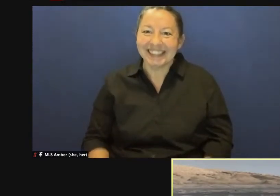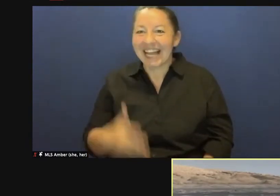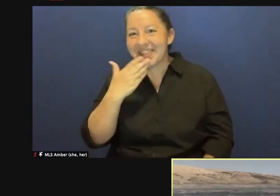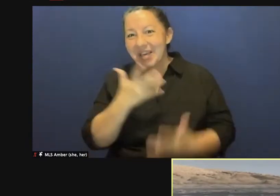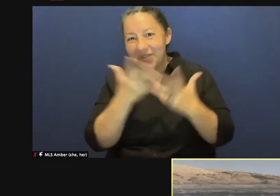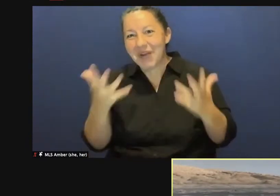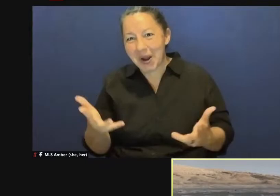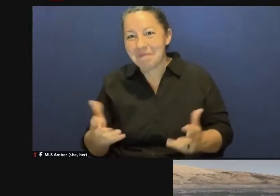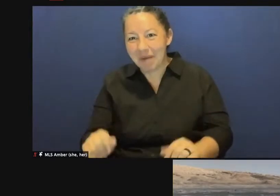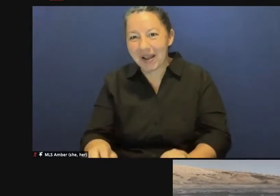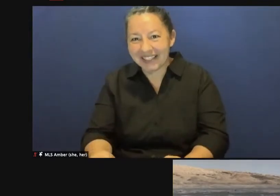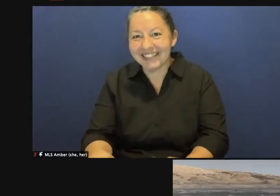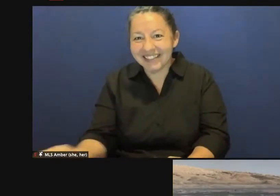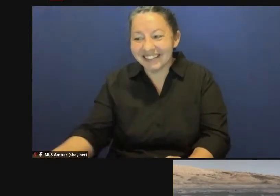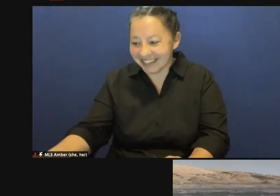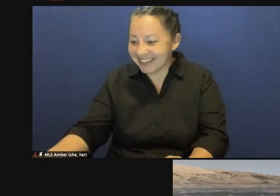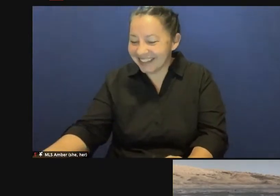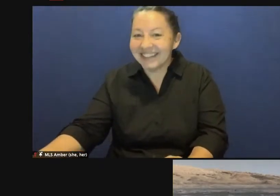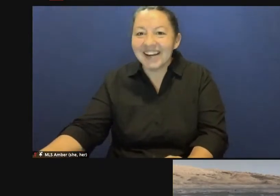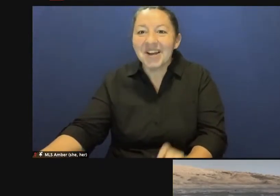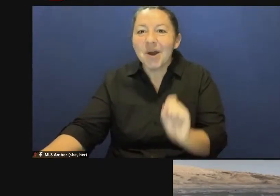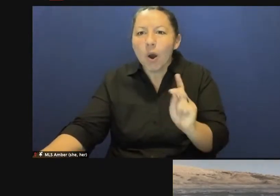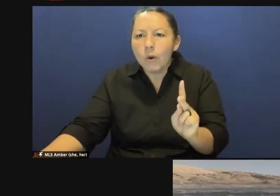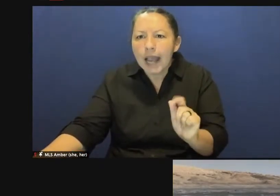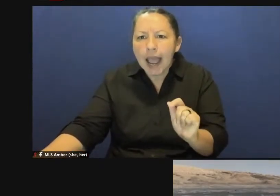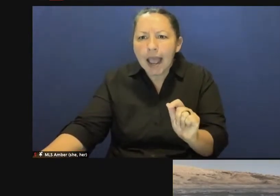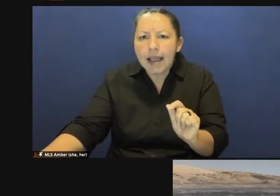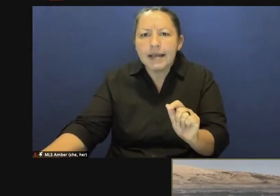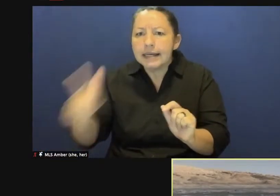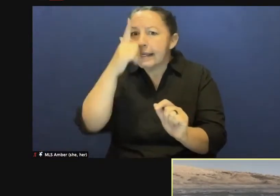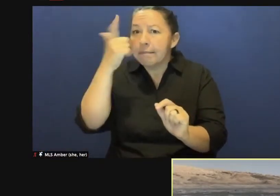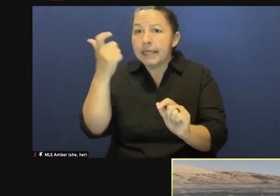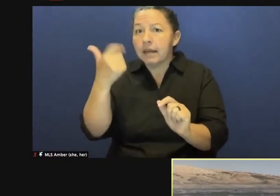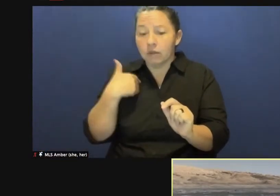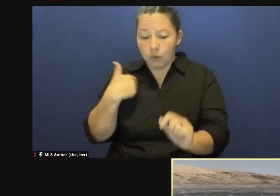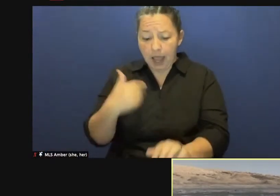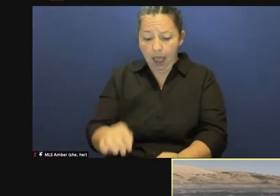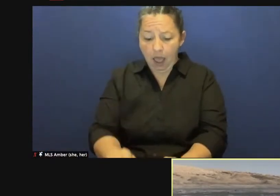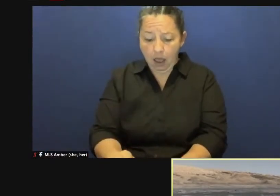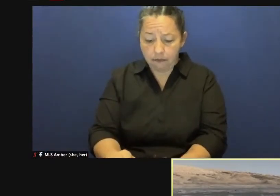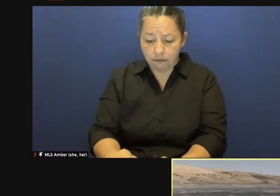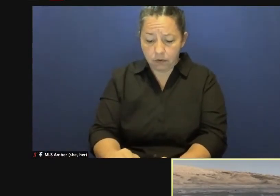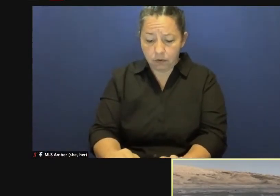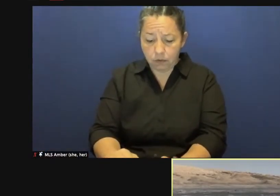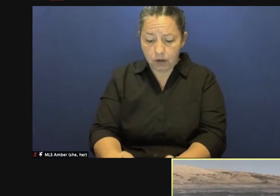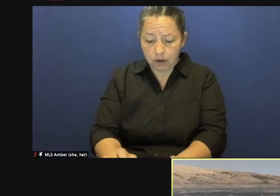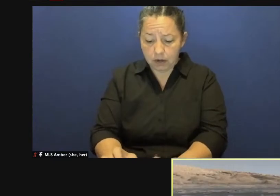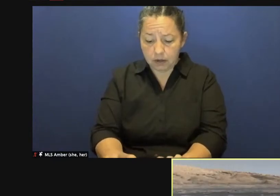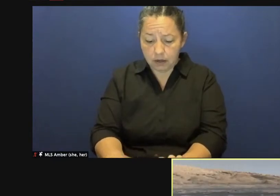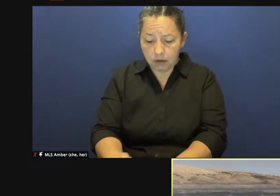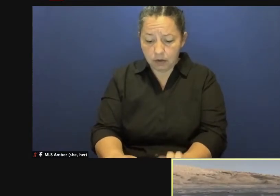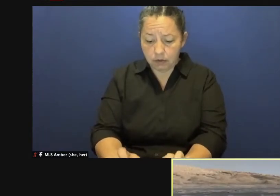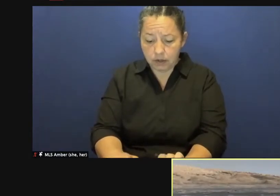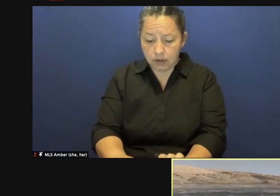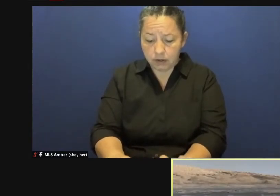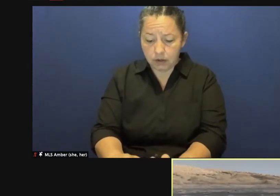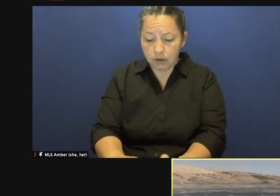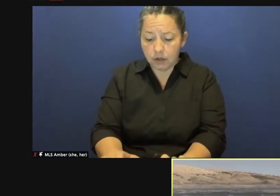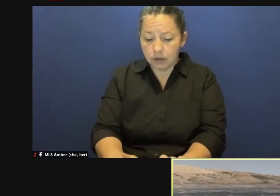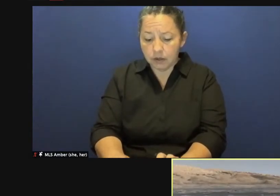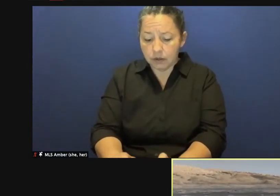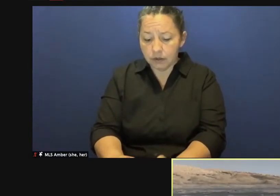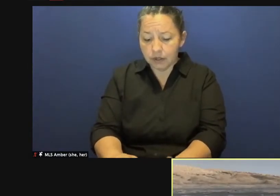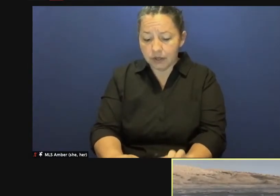much. And let's since we do have at least 3 minutes before